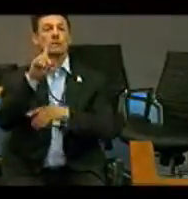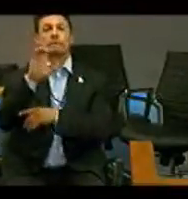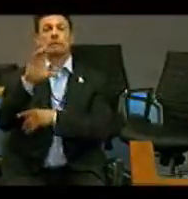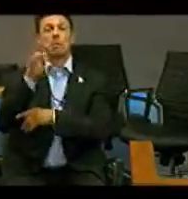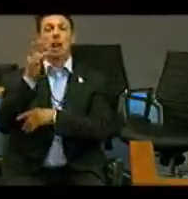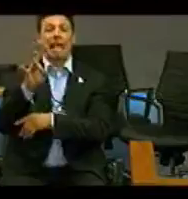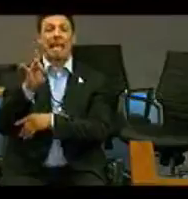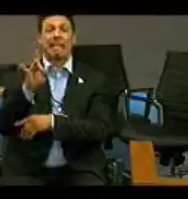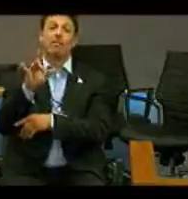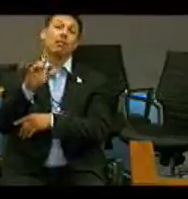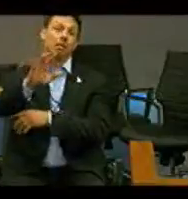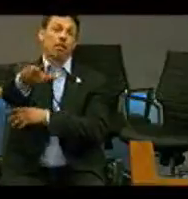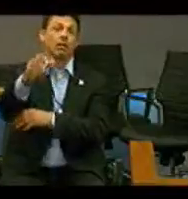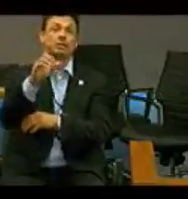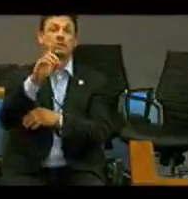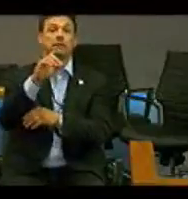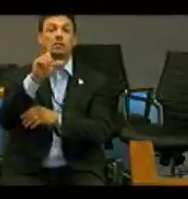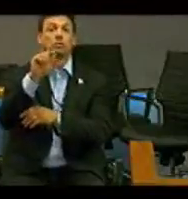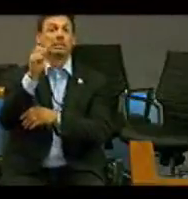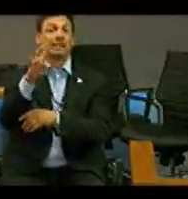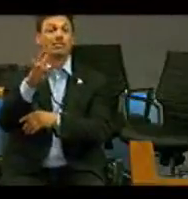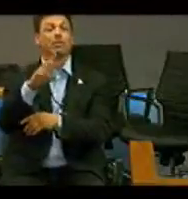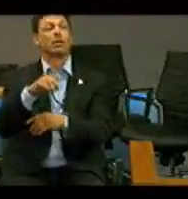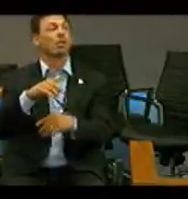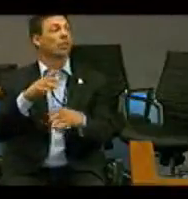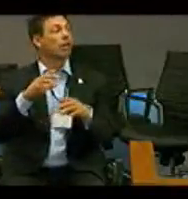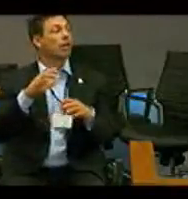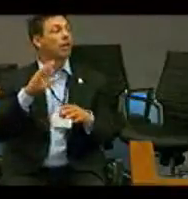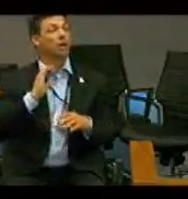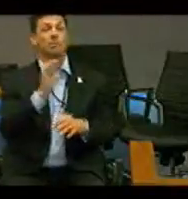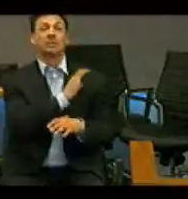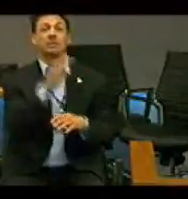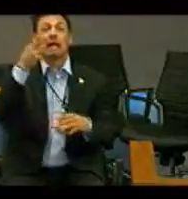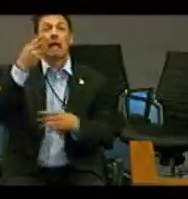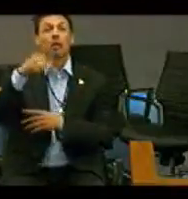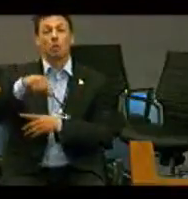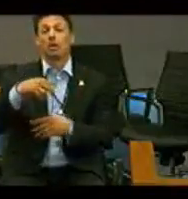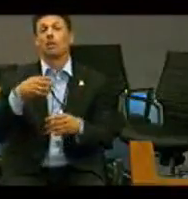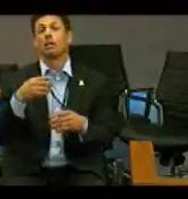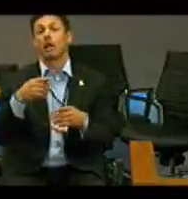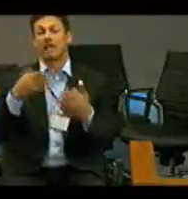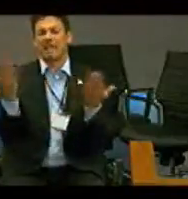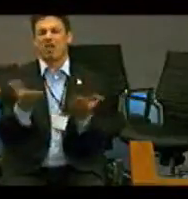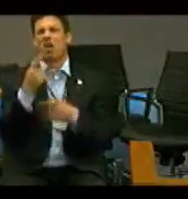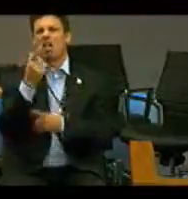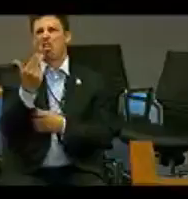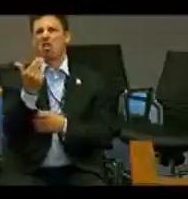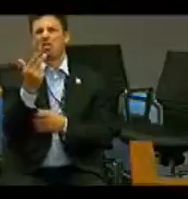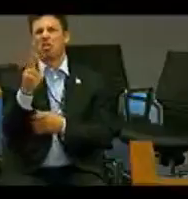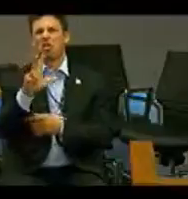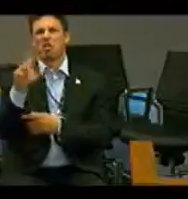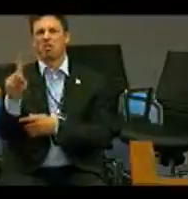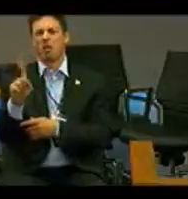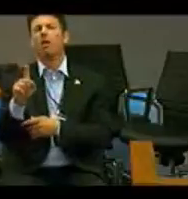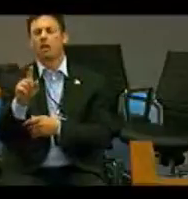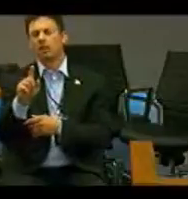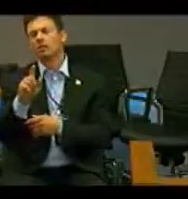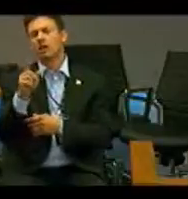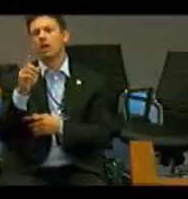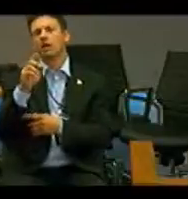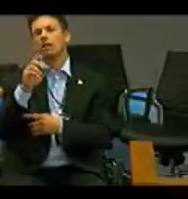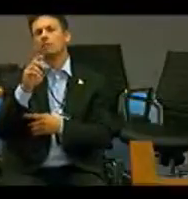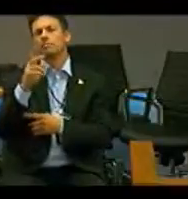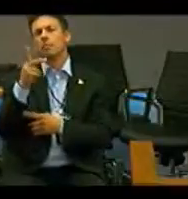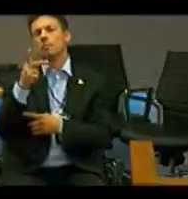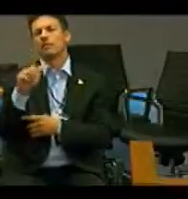8th, 2017, and takes place at the Commission's headquarters, located at 1331 Pennsylvania Avenue Northwest, Washington,